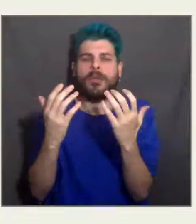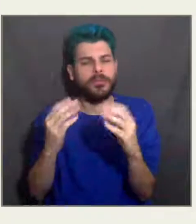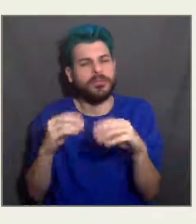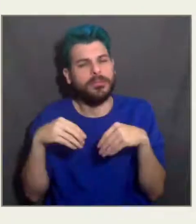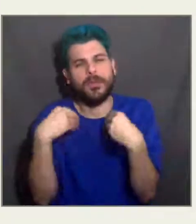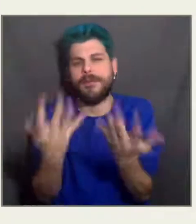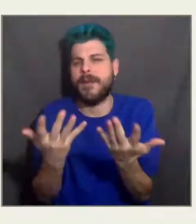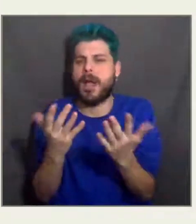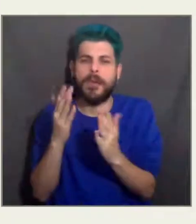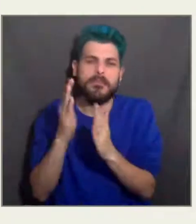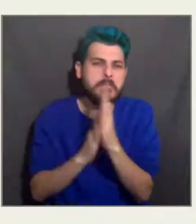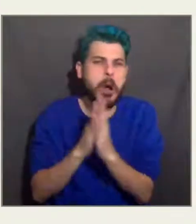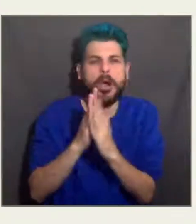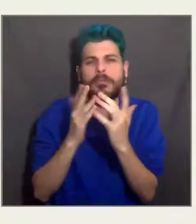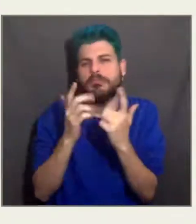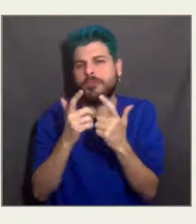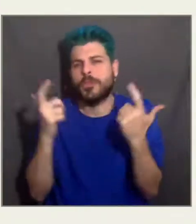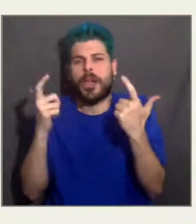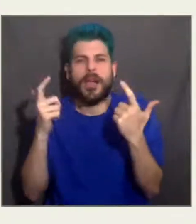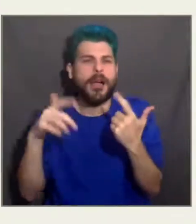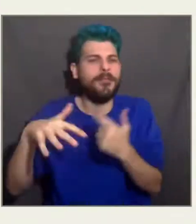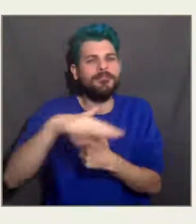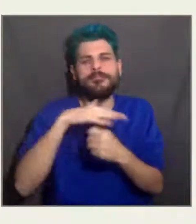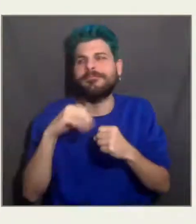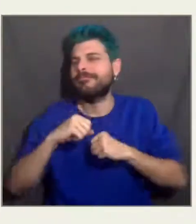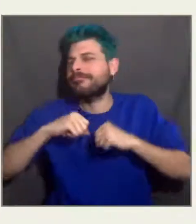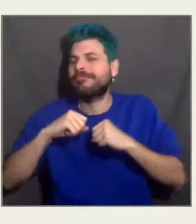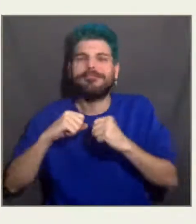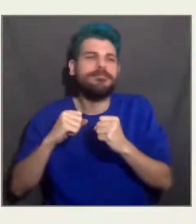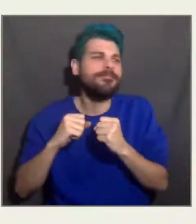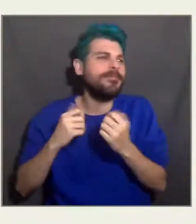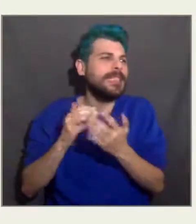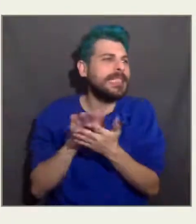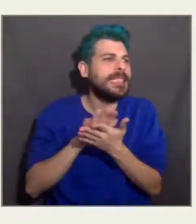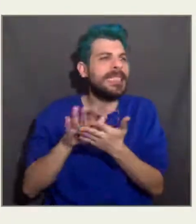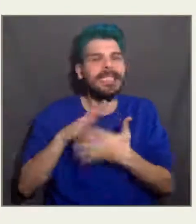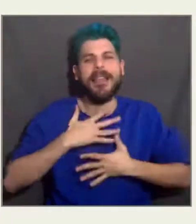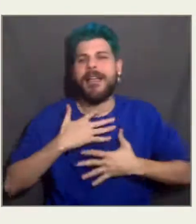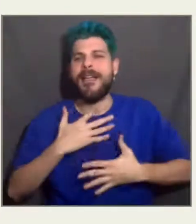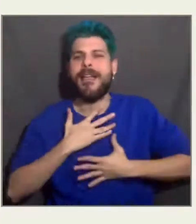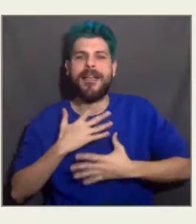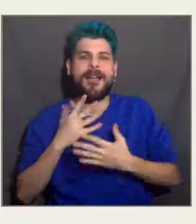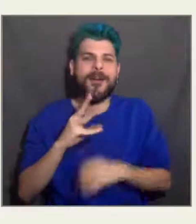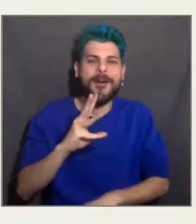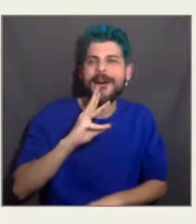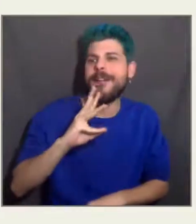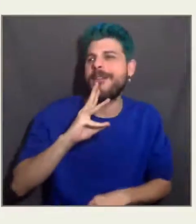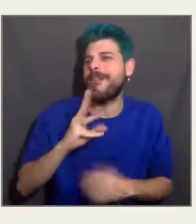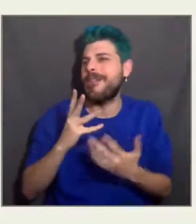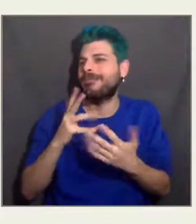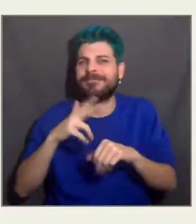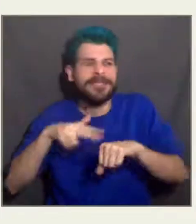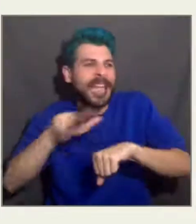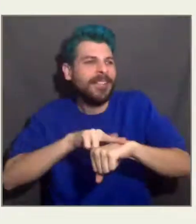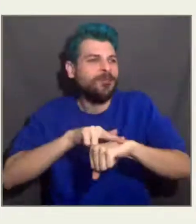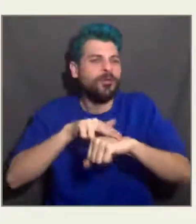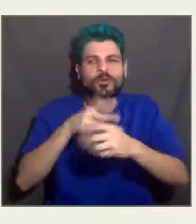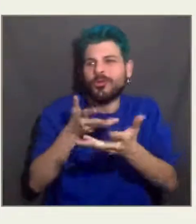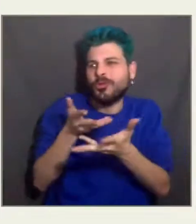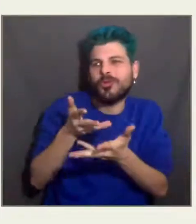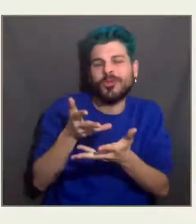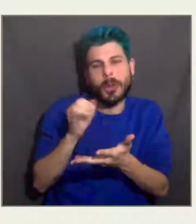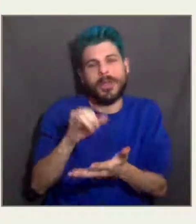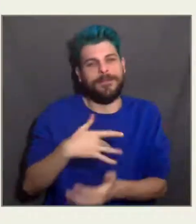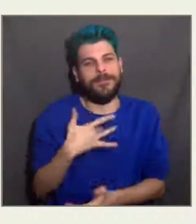that we protect for habitat, clean air, clean water, as well as access to nature. So that they're good.